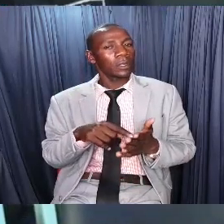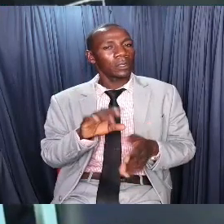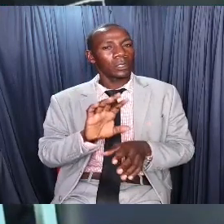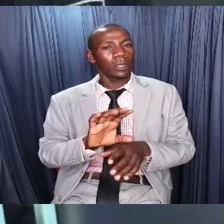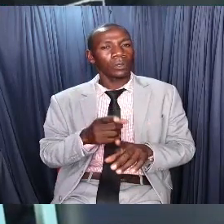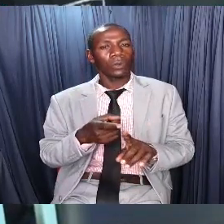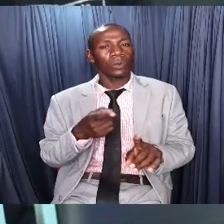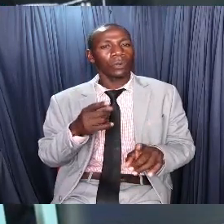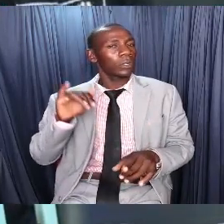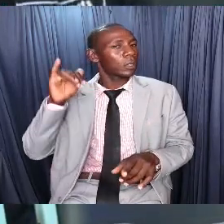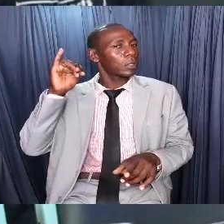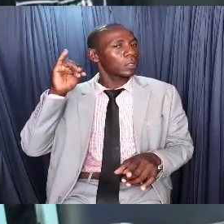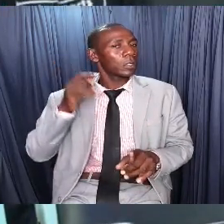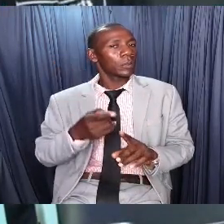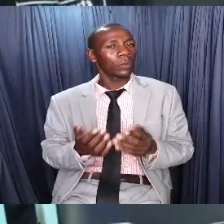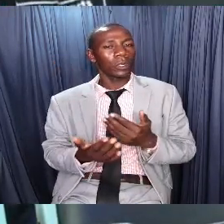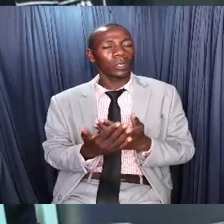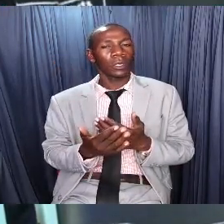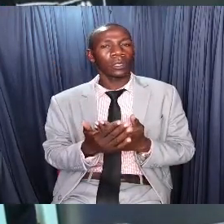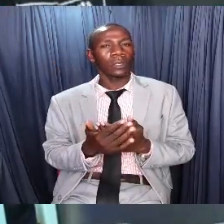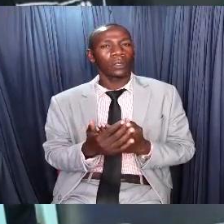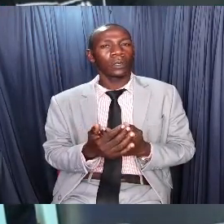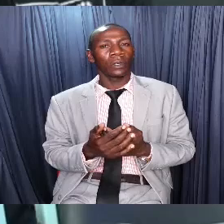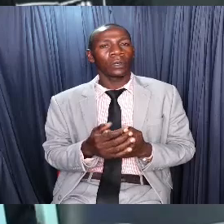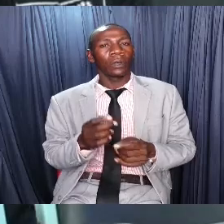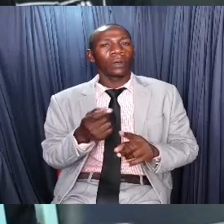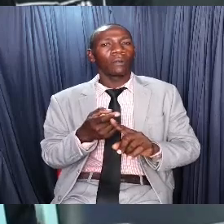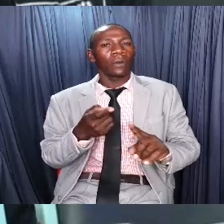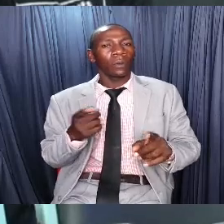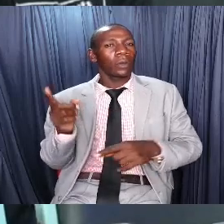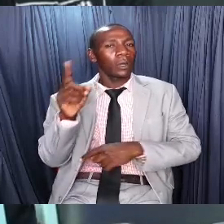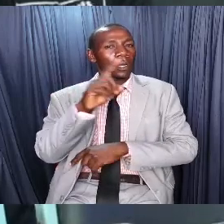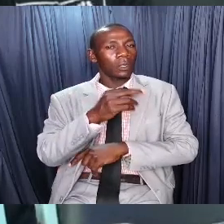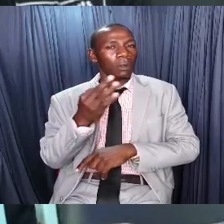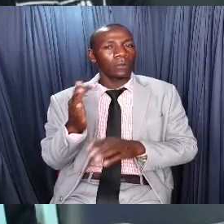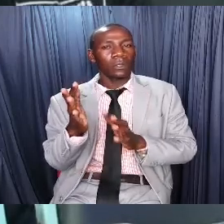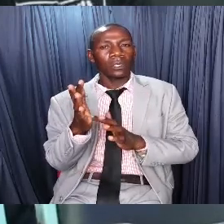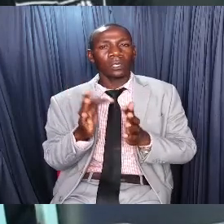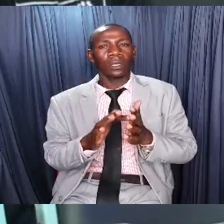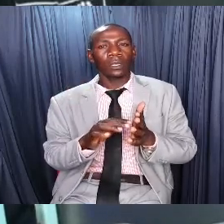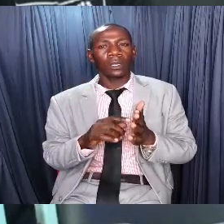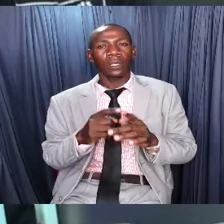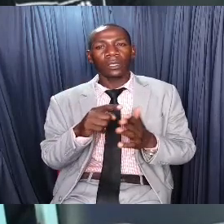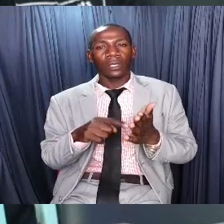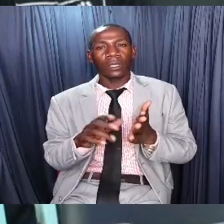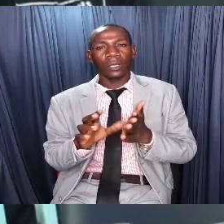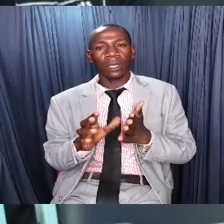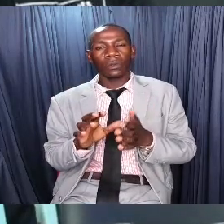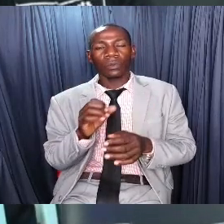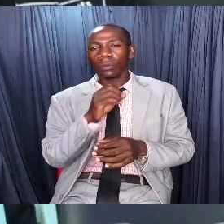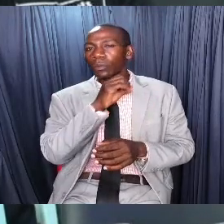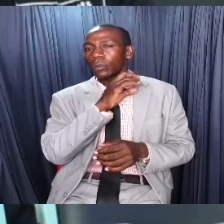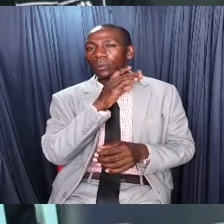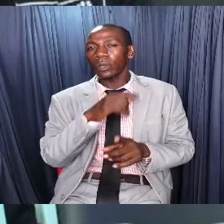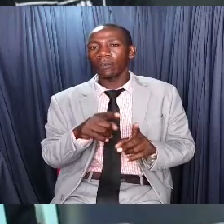jana asubuhi. It never started yesterday morning. Tangu za Yesu. From the days of Jesus. Kanisa hili nikulaumiwa tu. The church was blamed